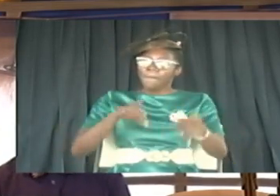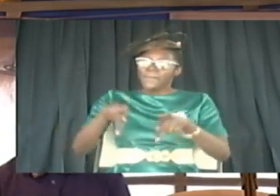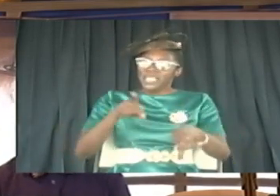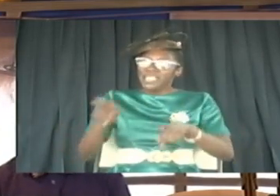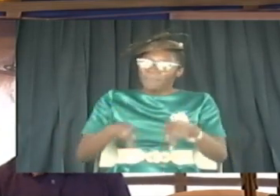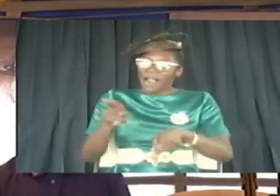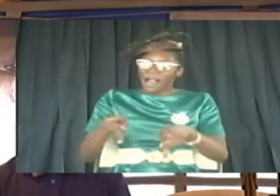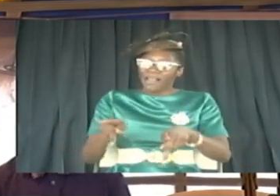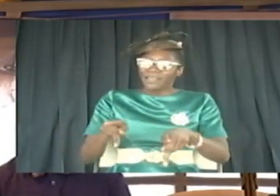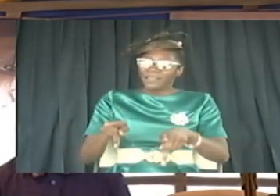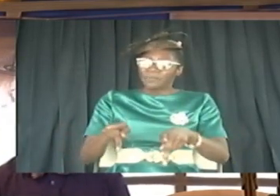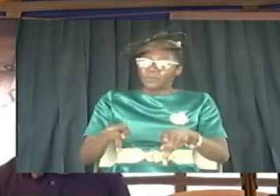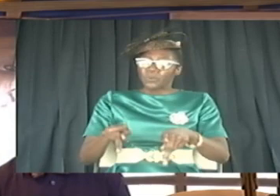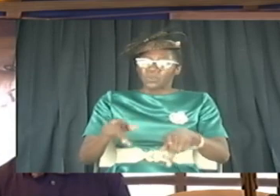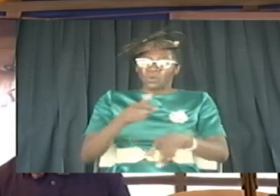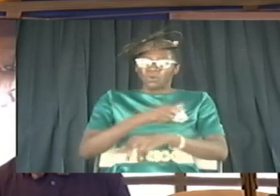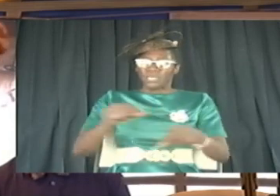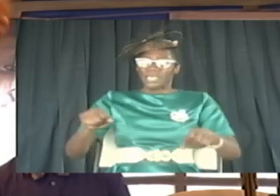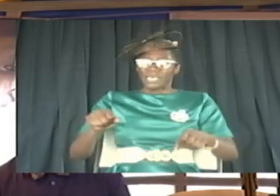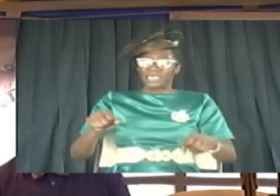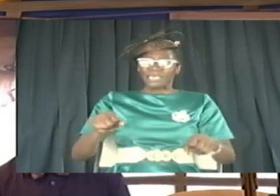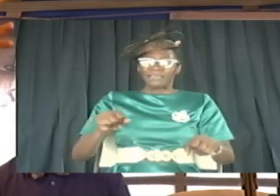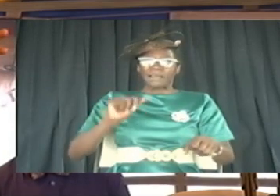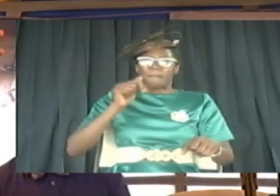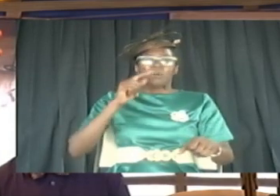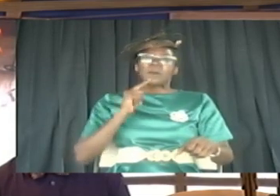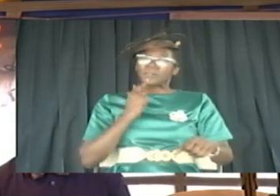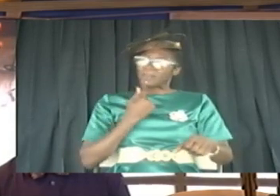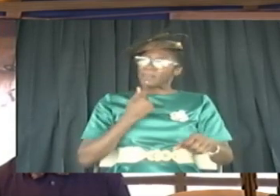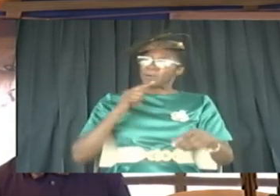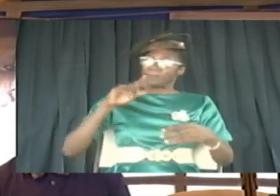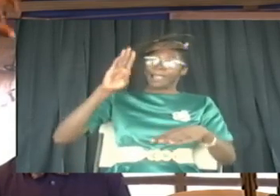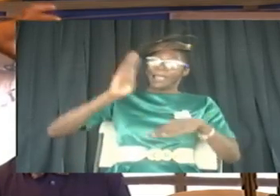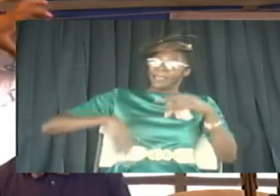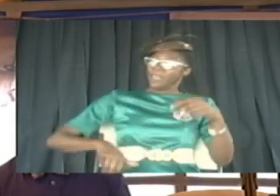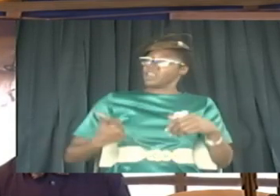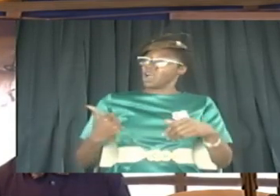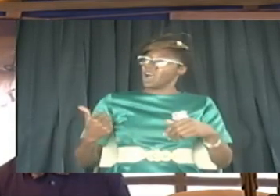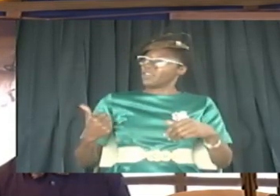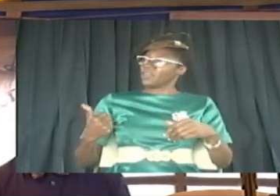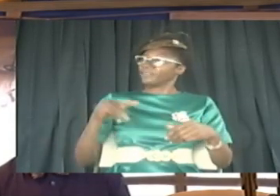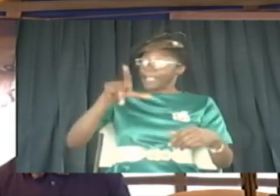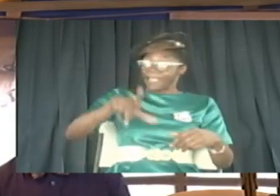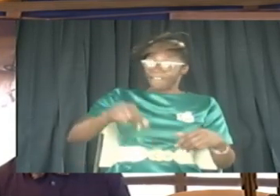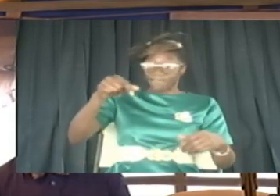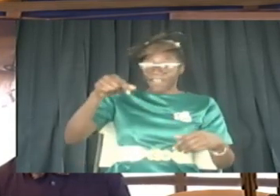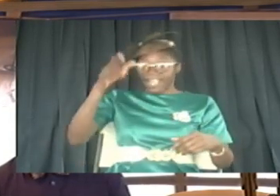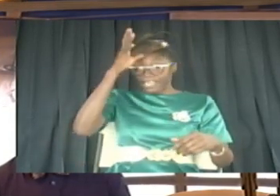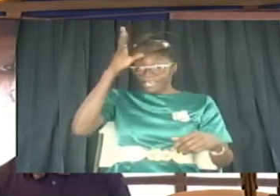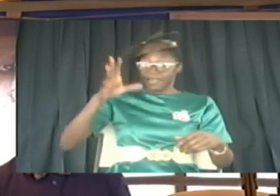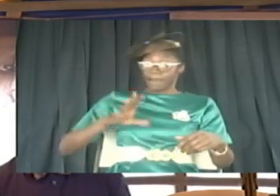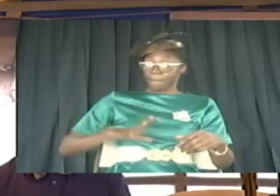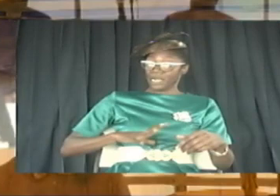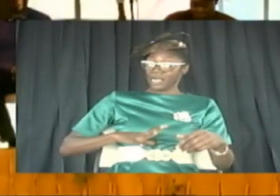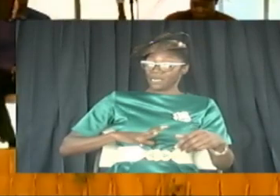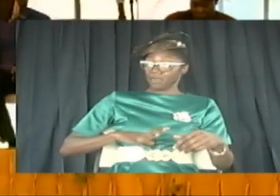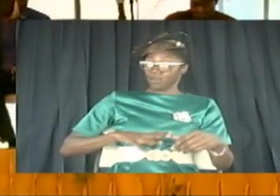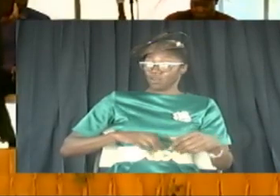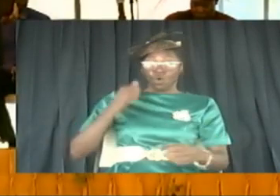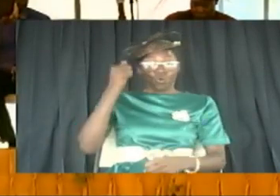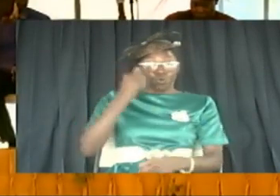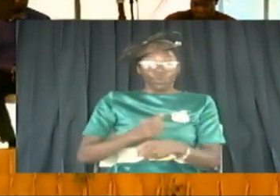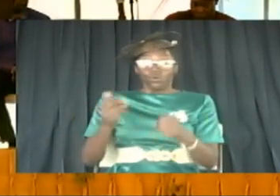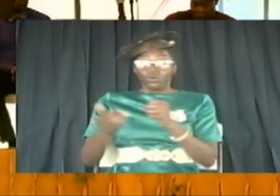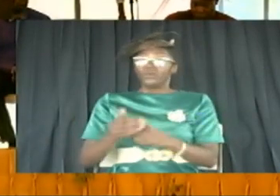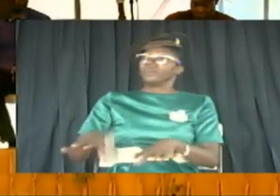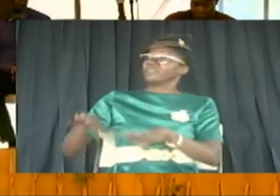more seriously than others. You will find the man who makes the effort to sacrifice and to